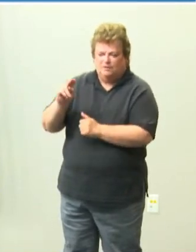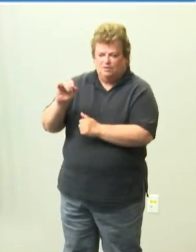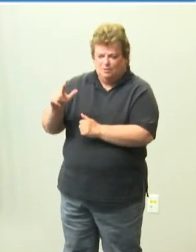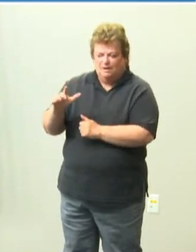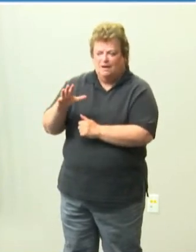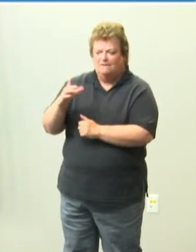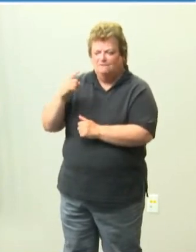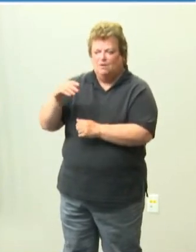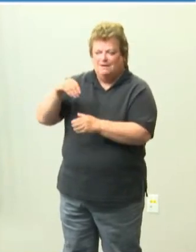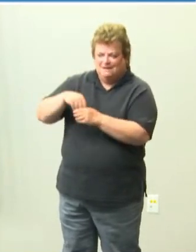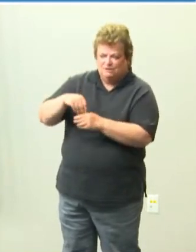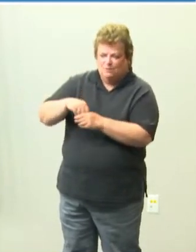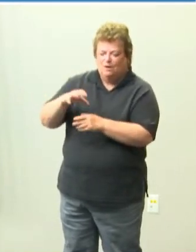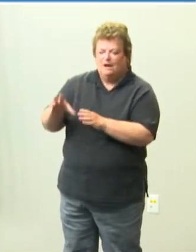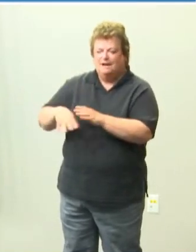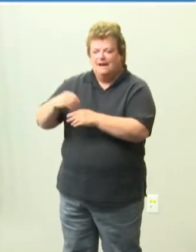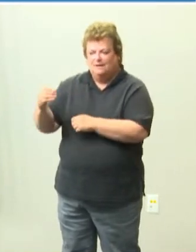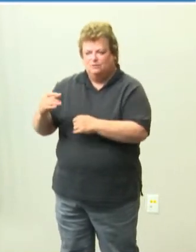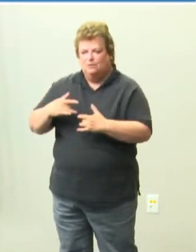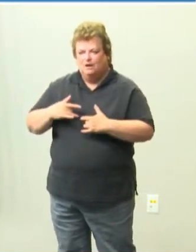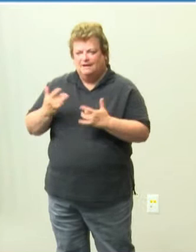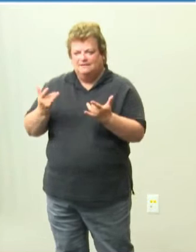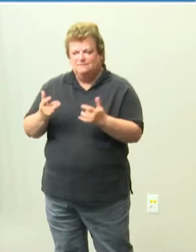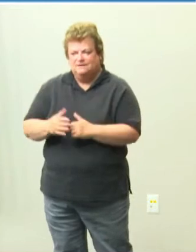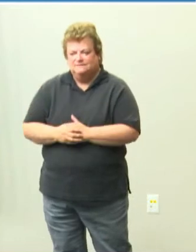and the outdoors.